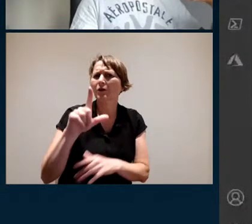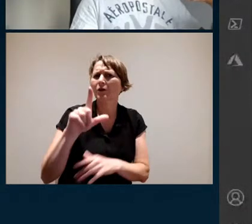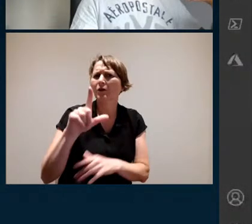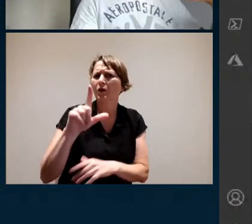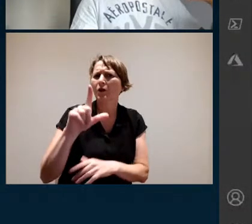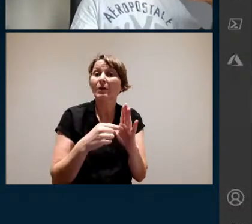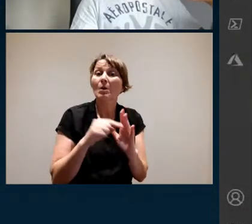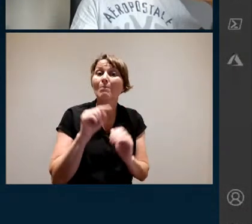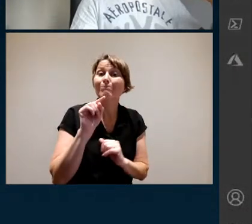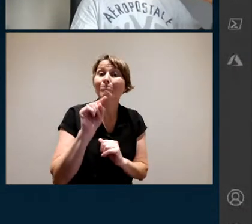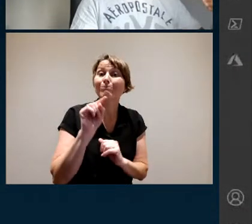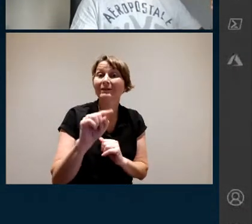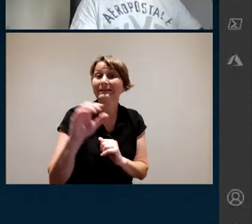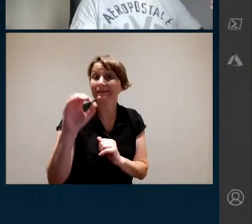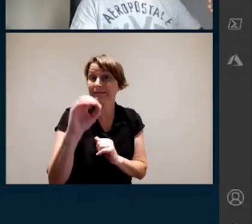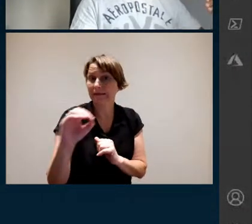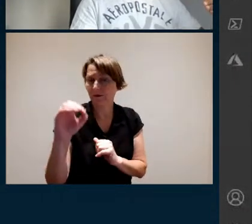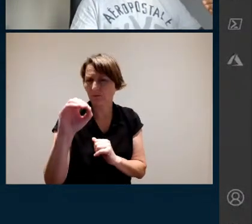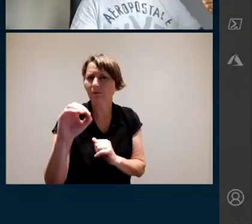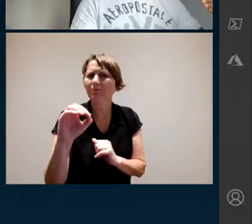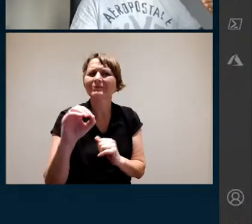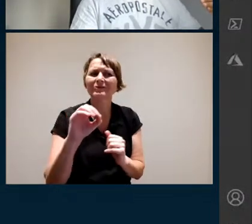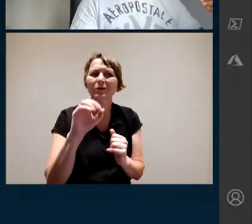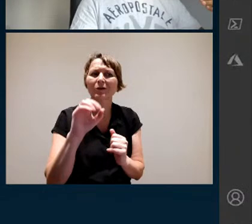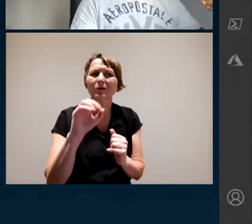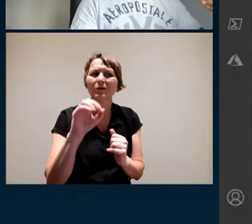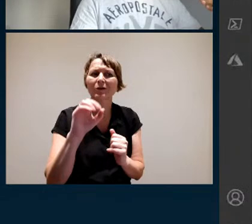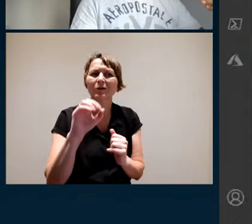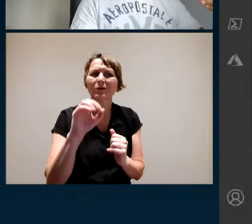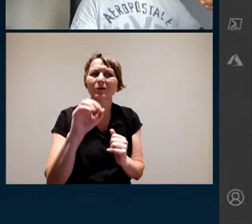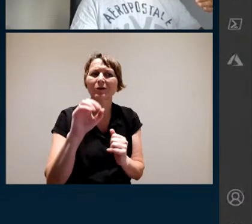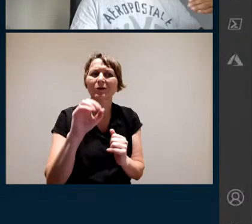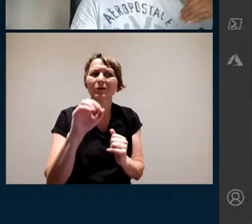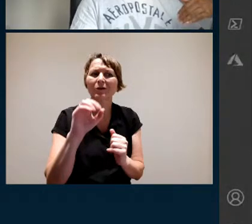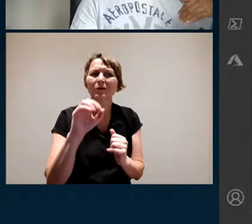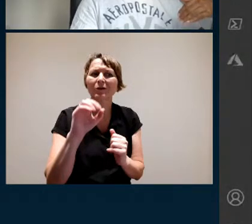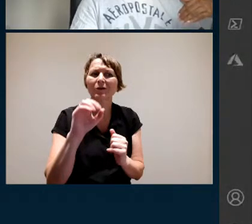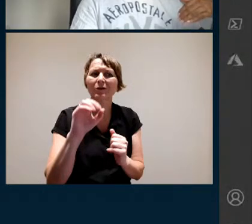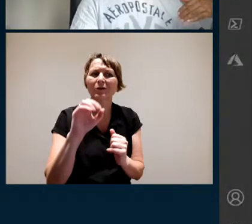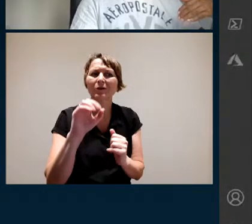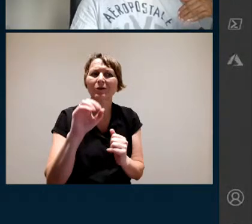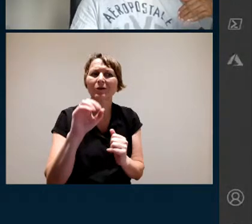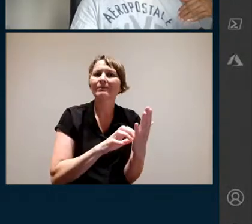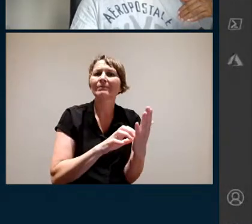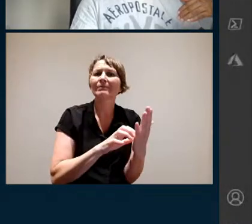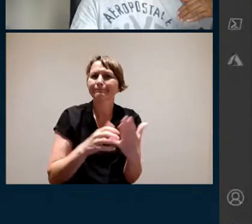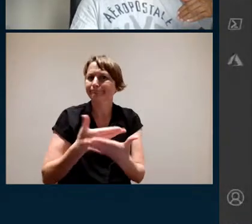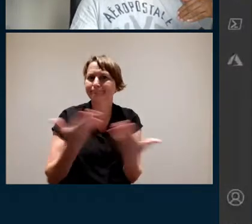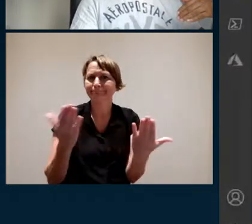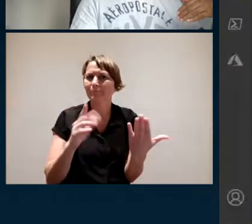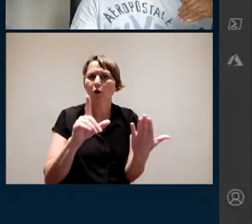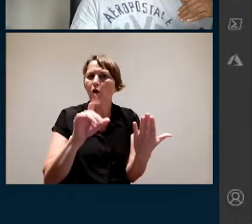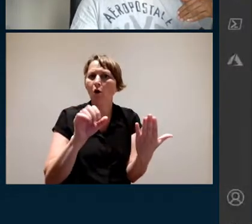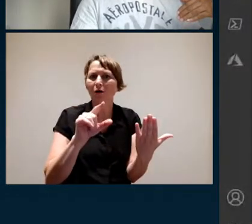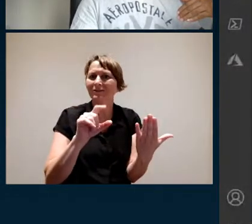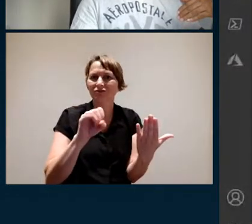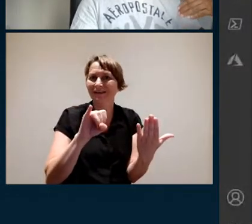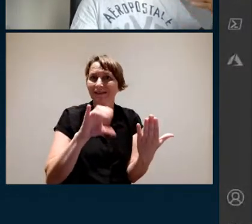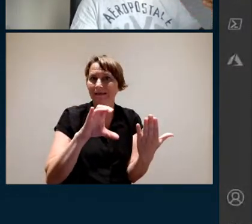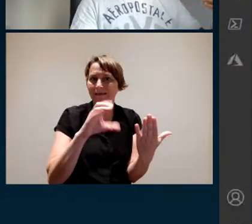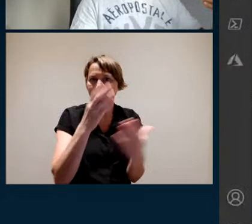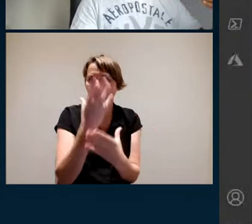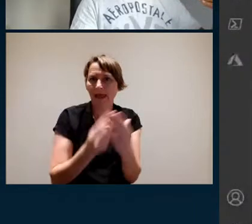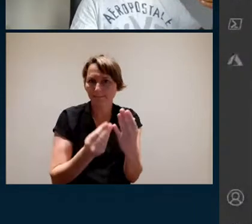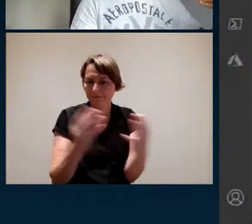have scripts which does a creation of a Logic App, which does a removal of a Logic App. Along with it, I'm going to have